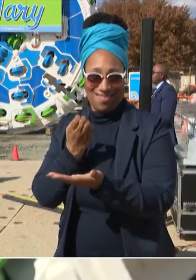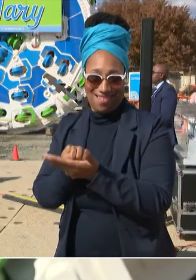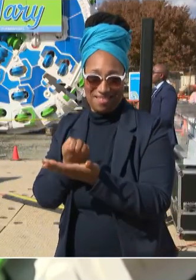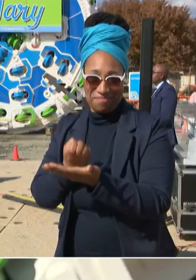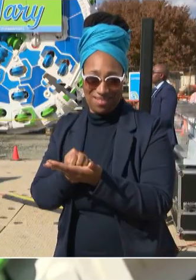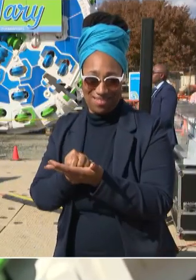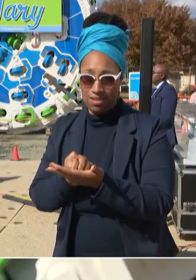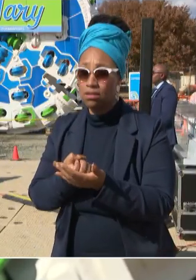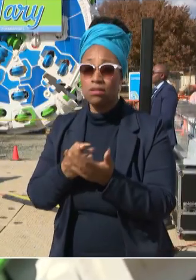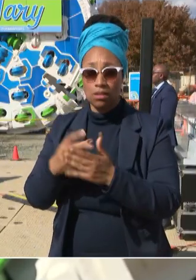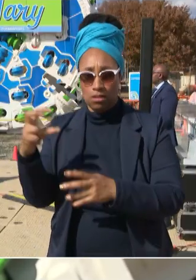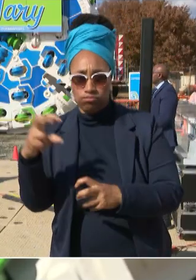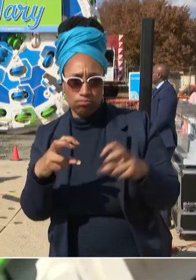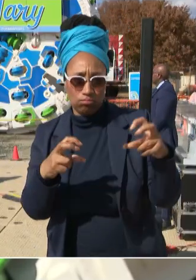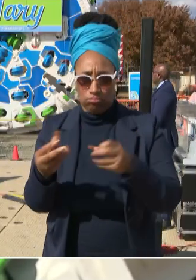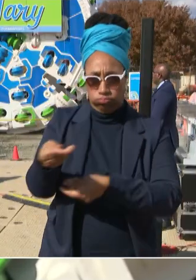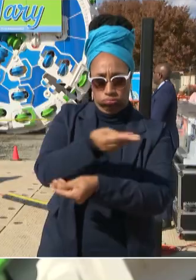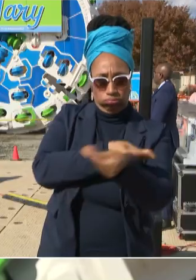opportunities,